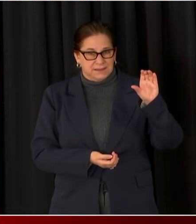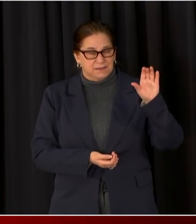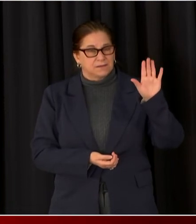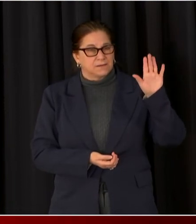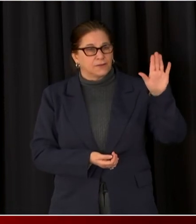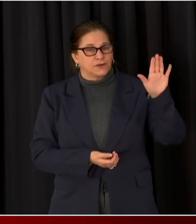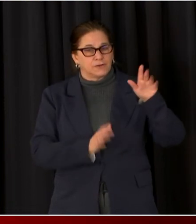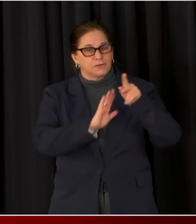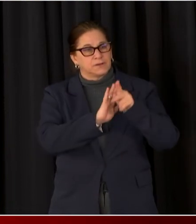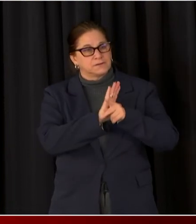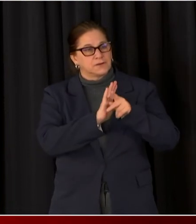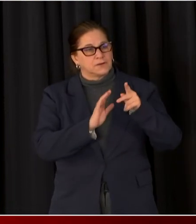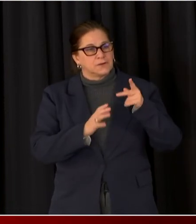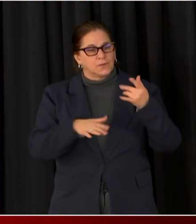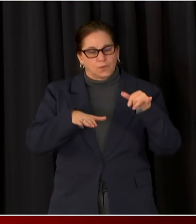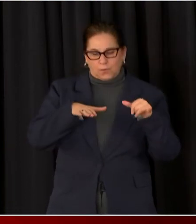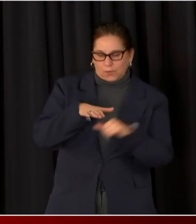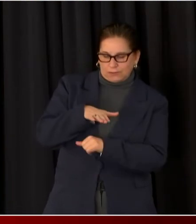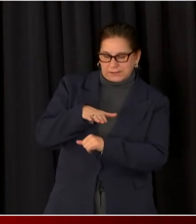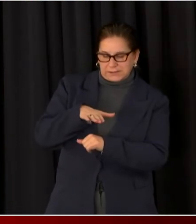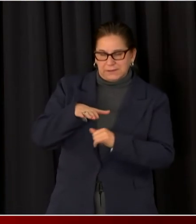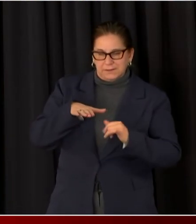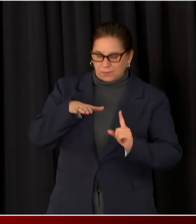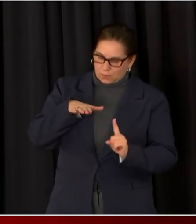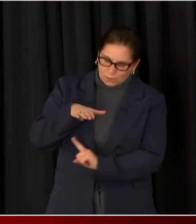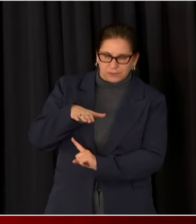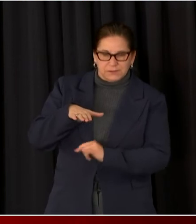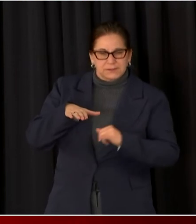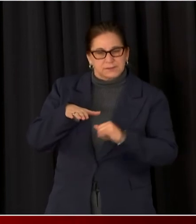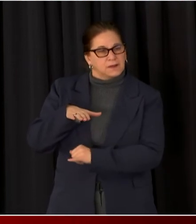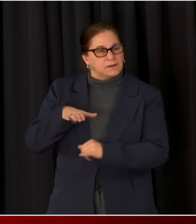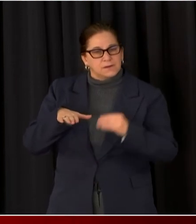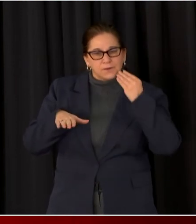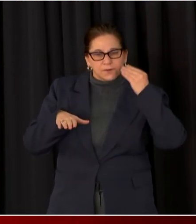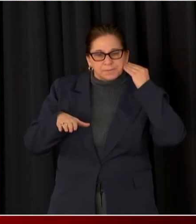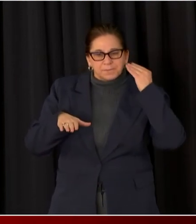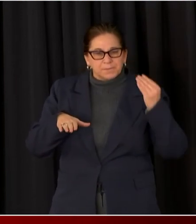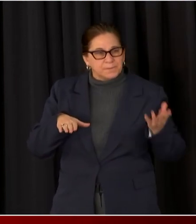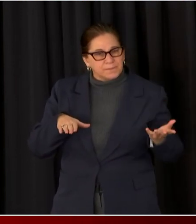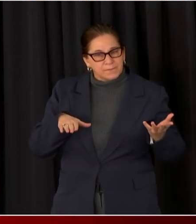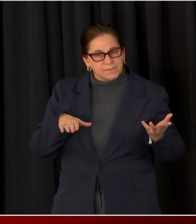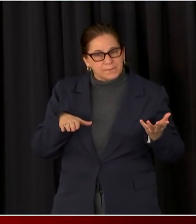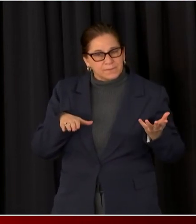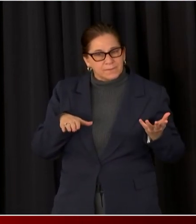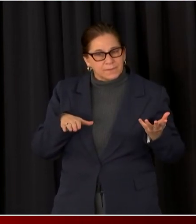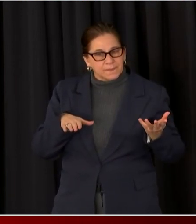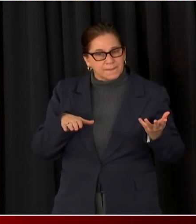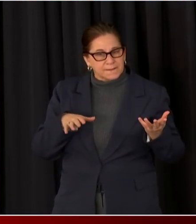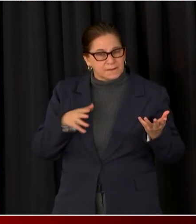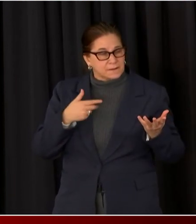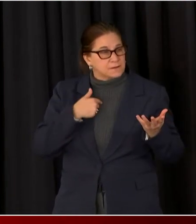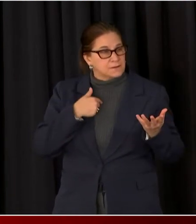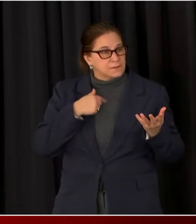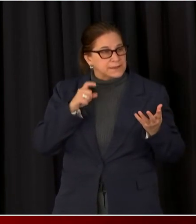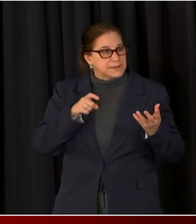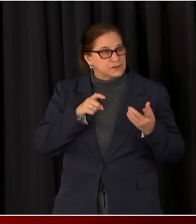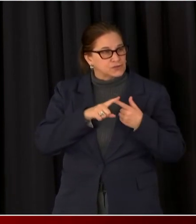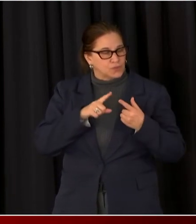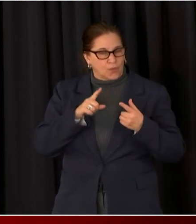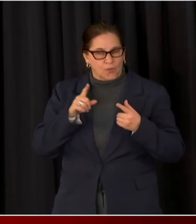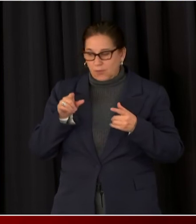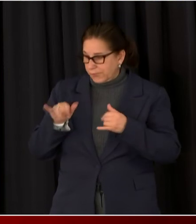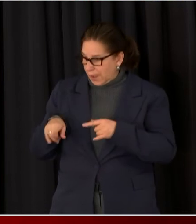guidance, and we have thus updated our guidance to coincide with it. The DC